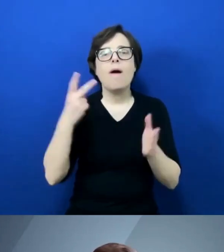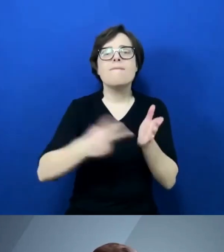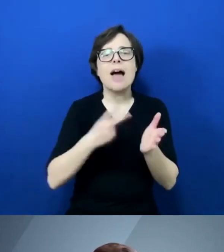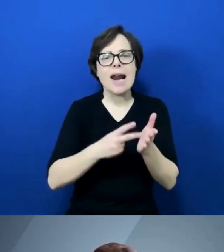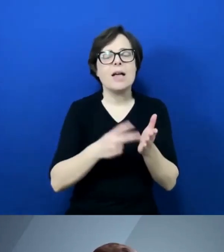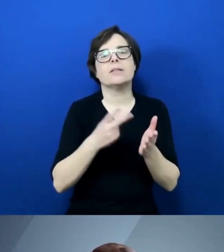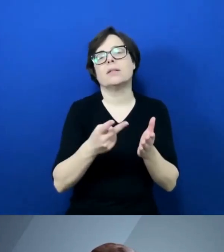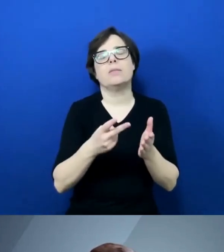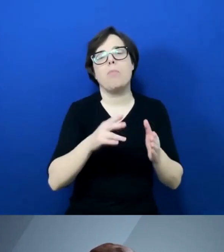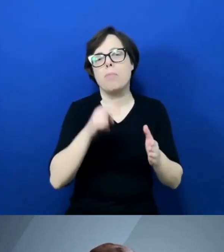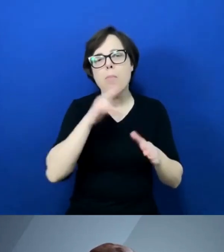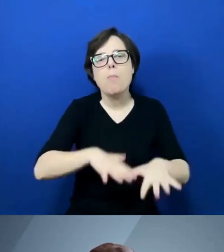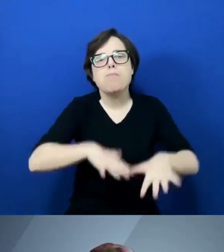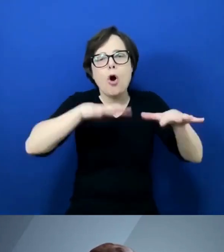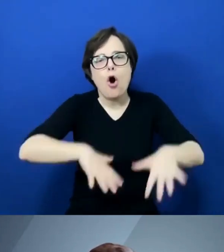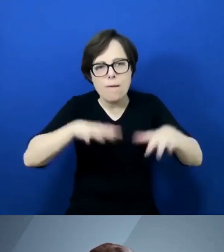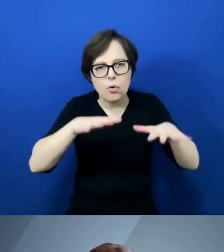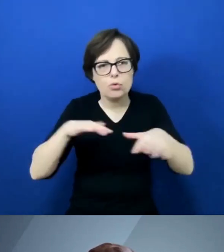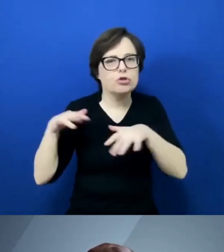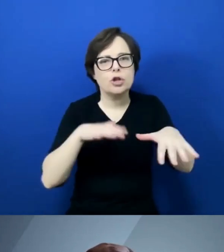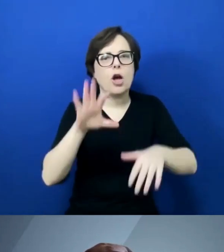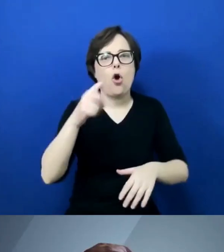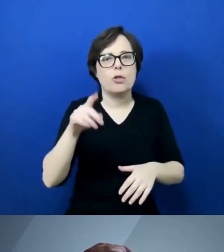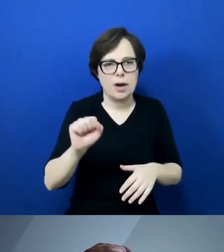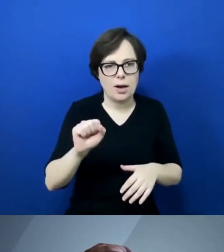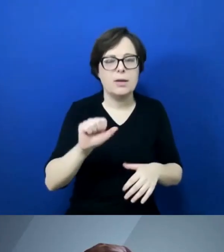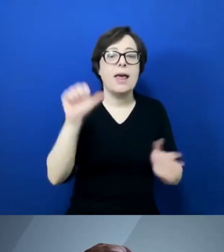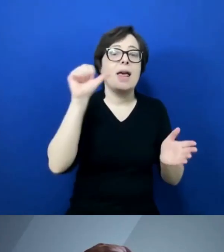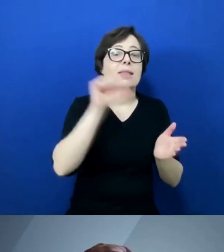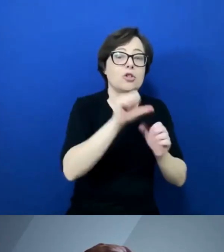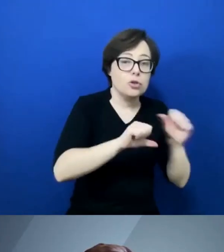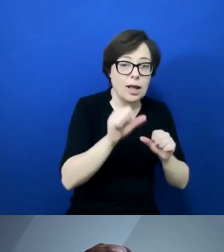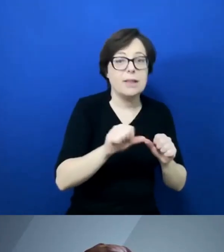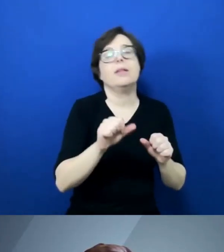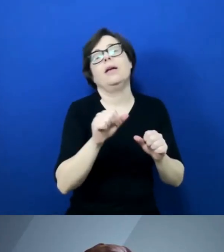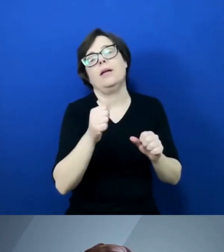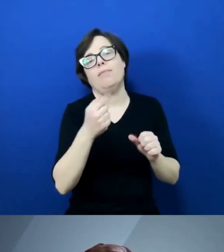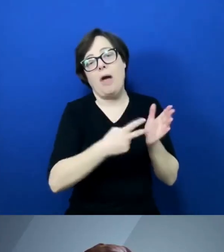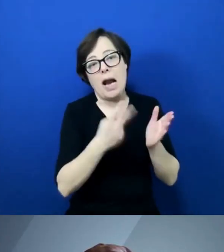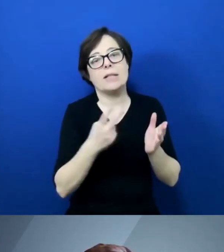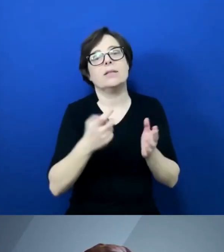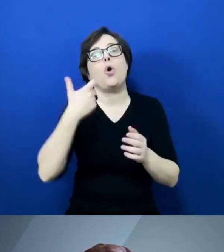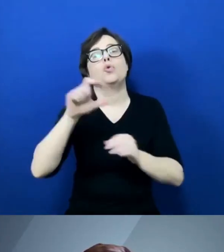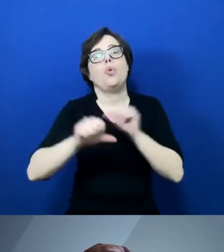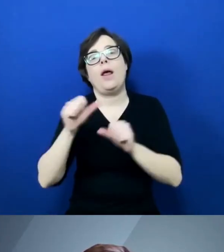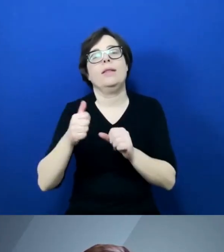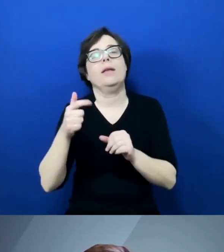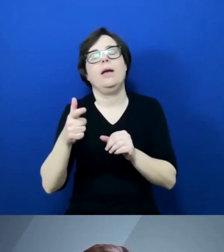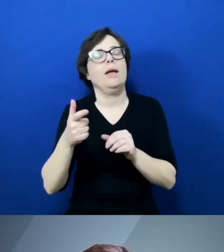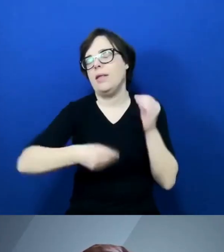2 millennial scale floods and 1 century scale flood on the Oder